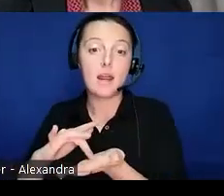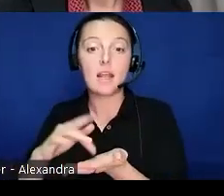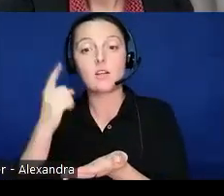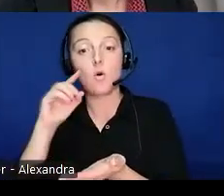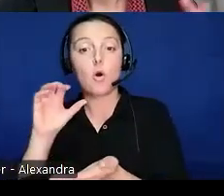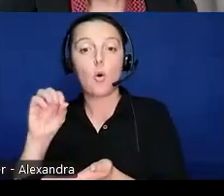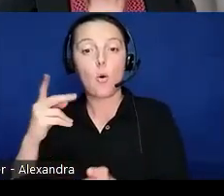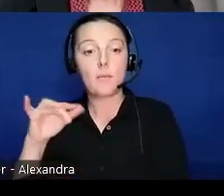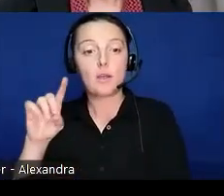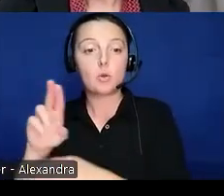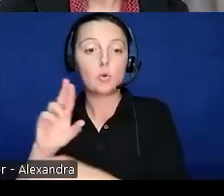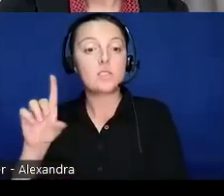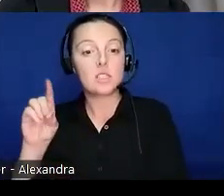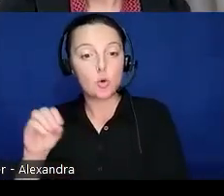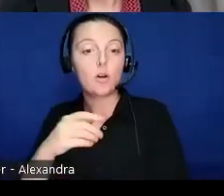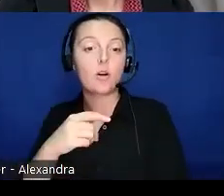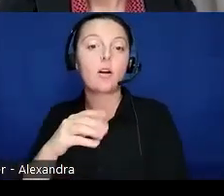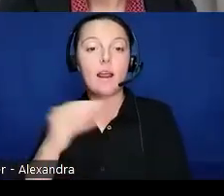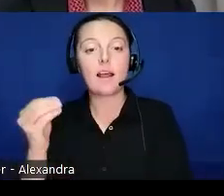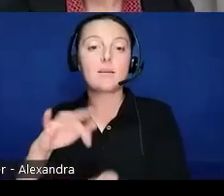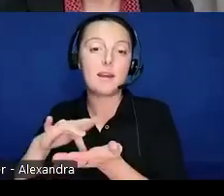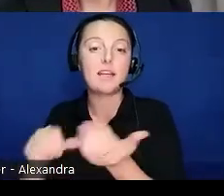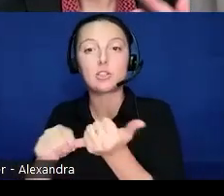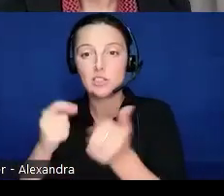In New Haven and Connecticut, we have an